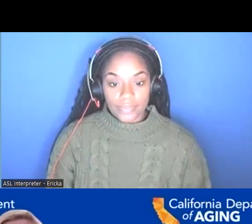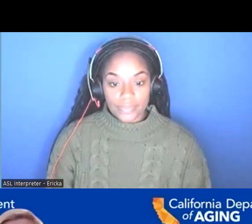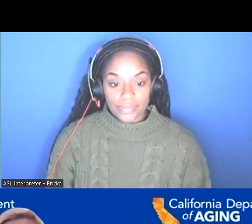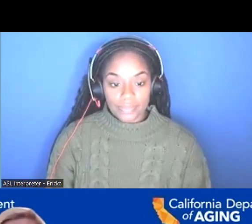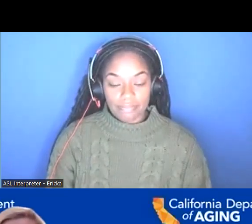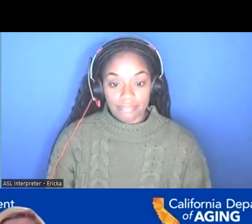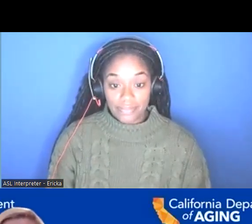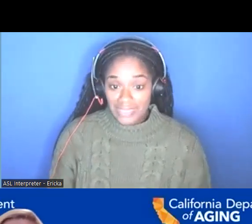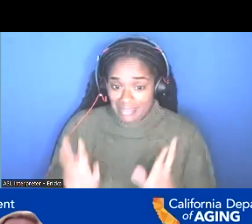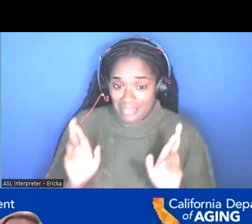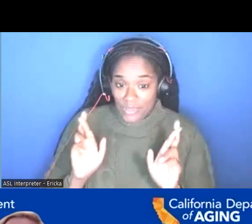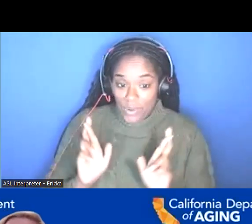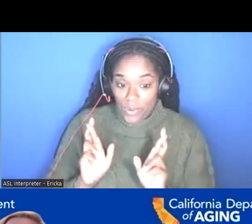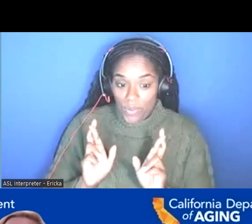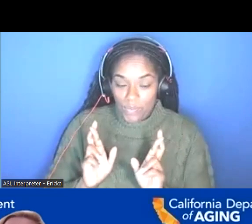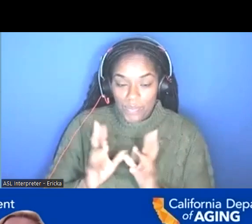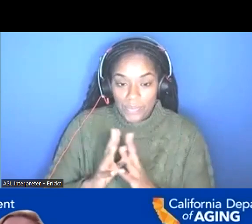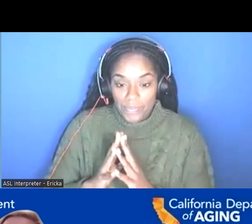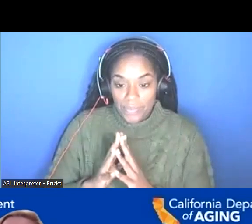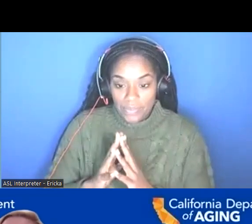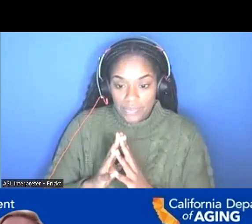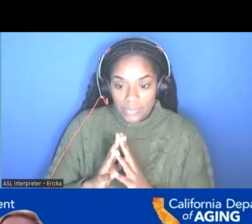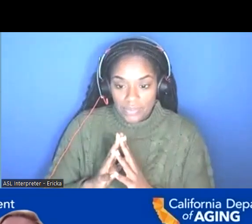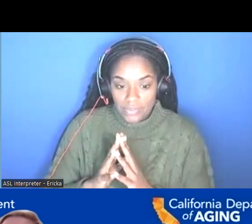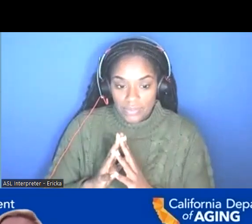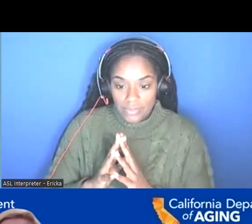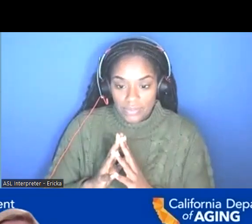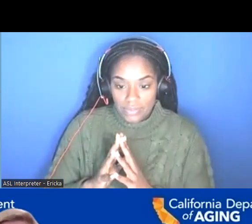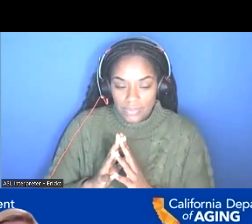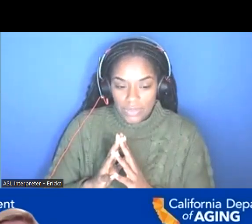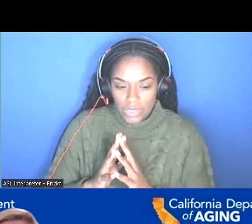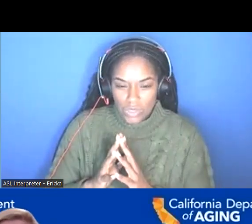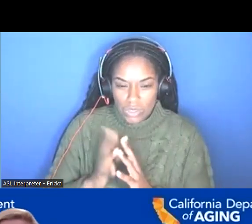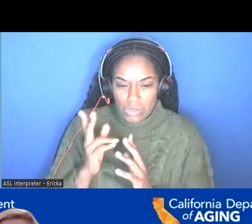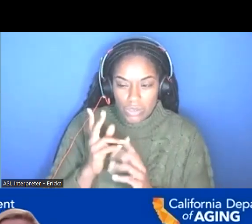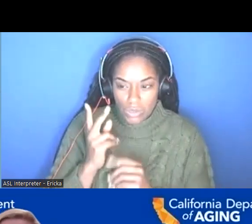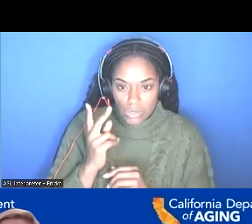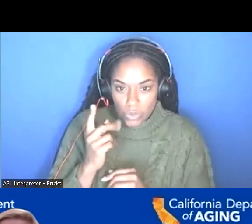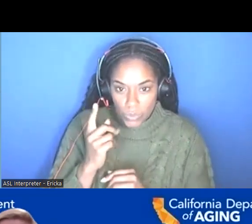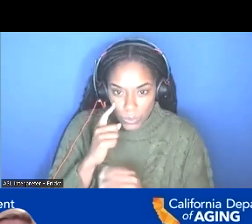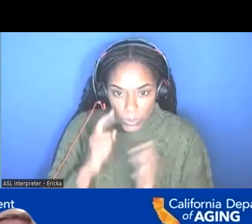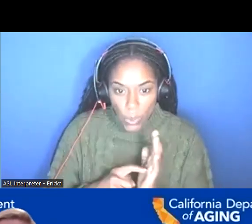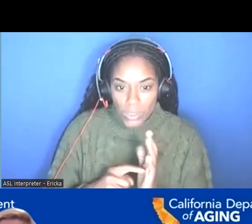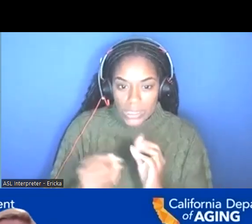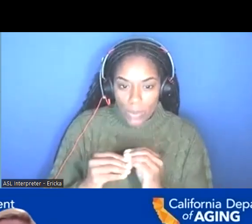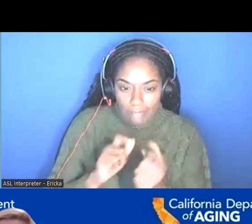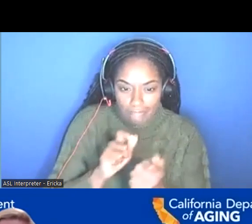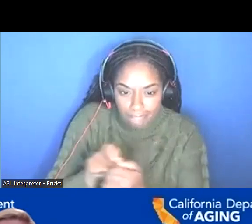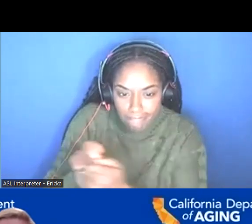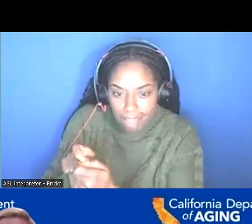I hope too you saw more specificity in the language. So you might see some things from